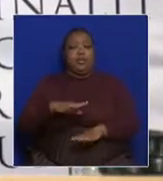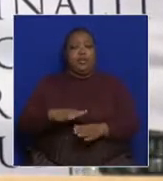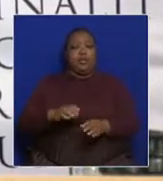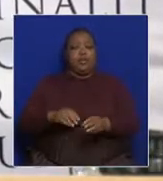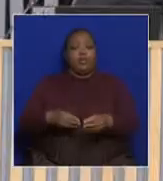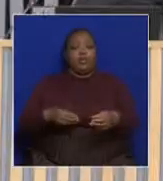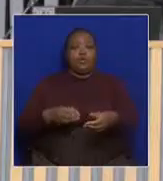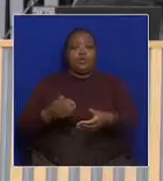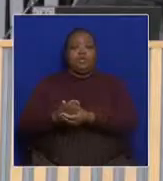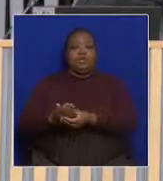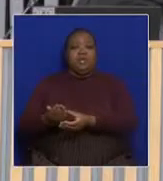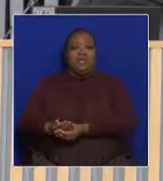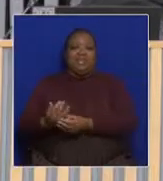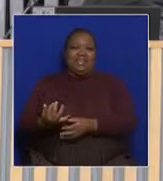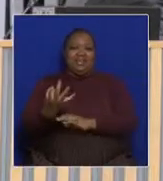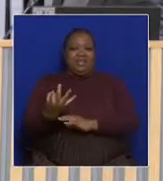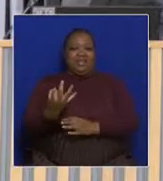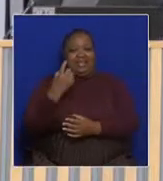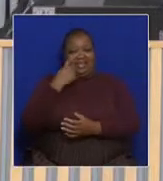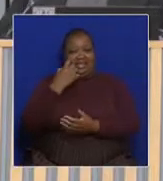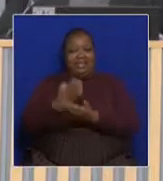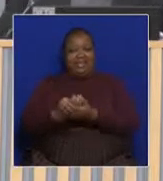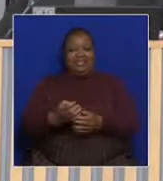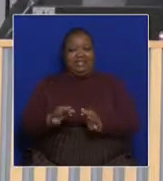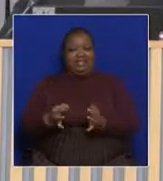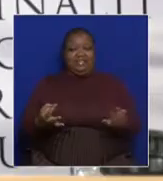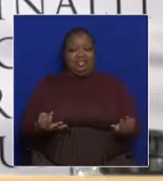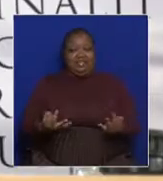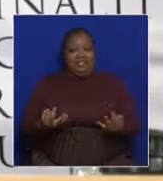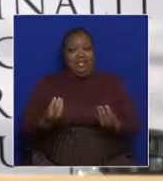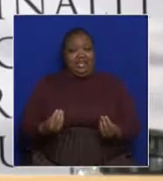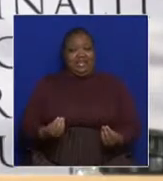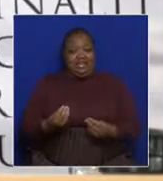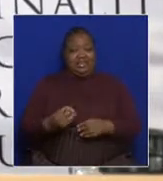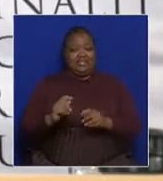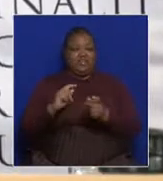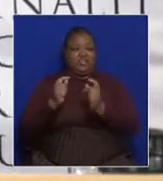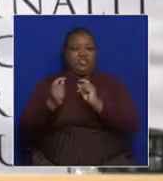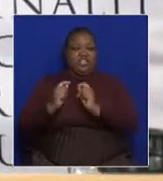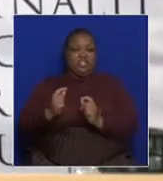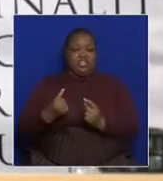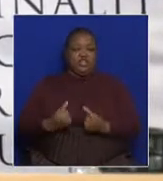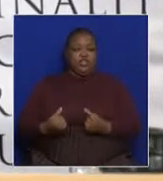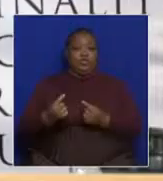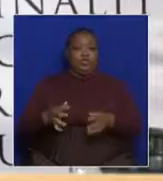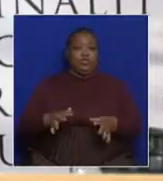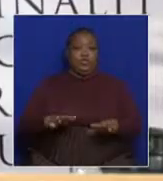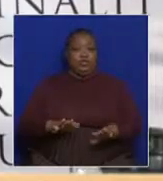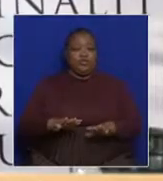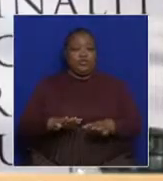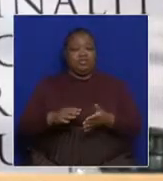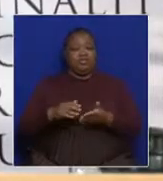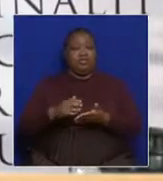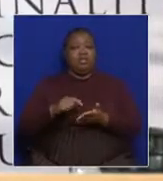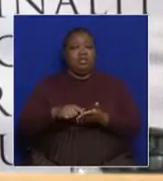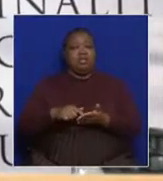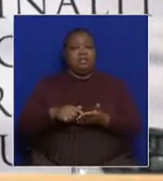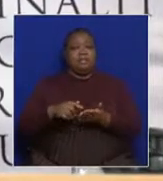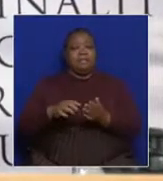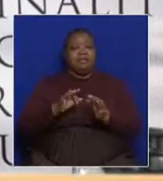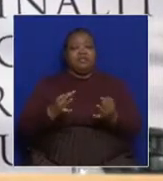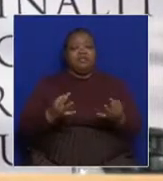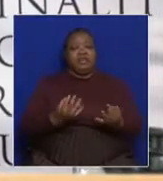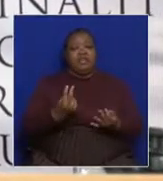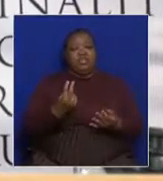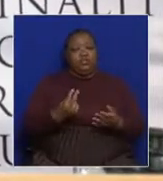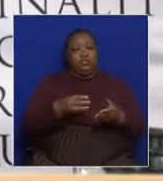exhibit files. But the changes have been made, and what needed to be moved from file 2, which was particularly